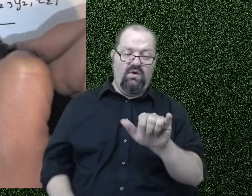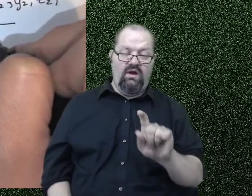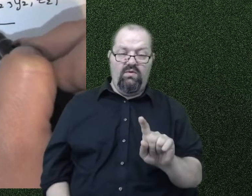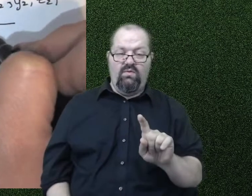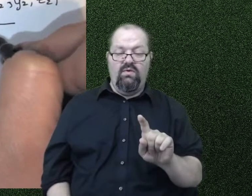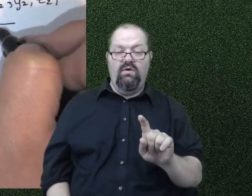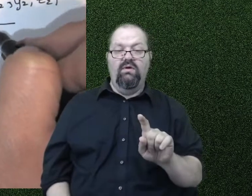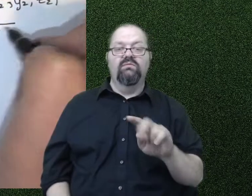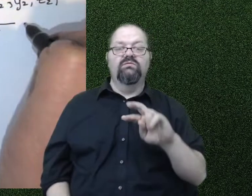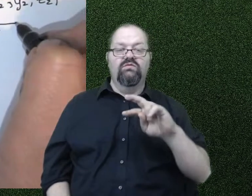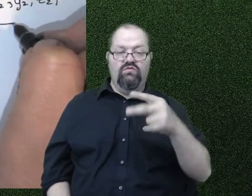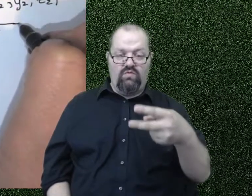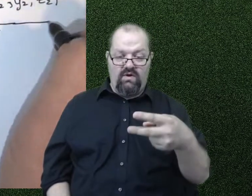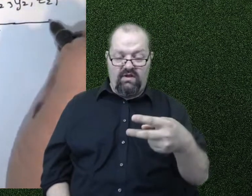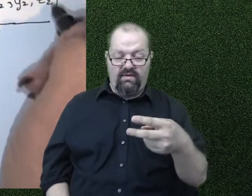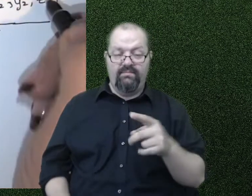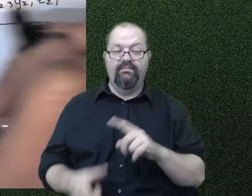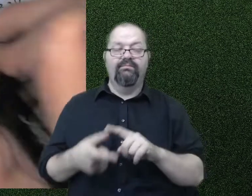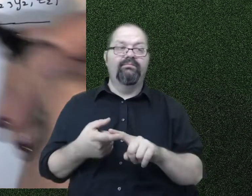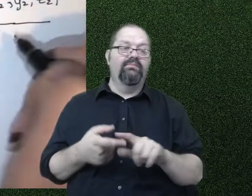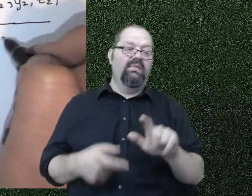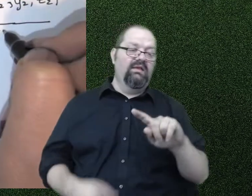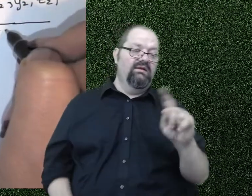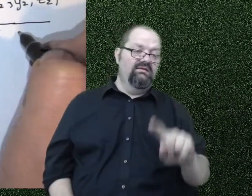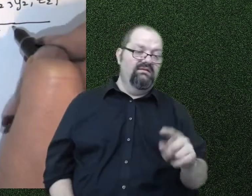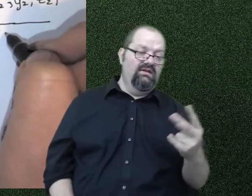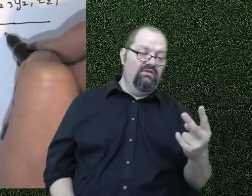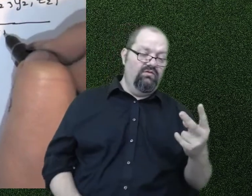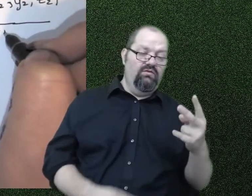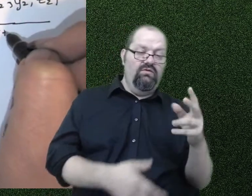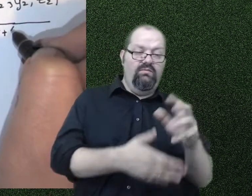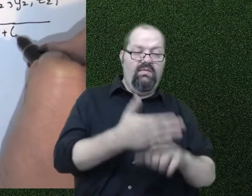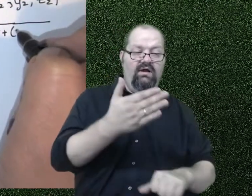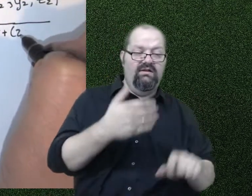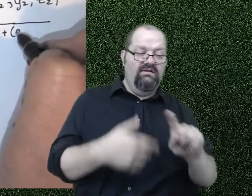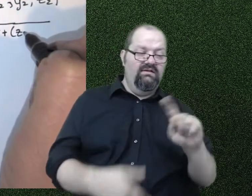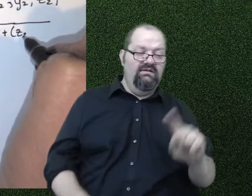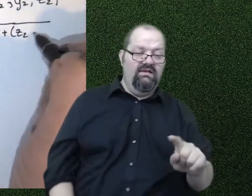that, and then z2 minus z1, and I square that.